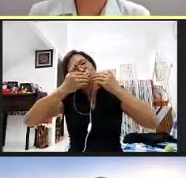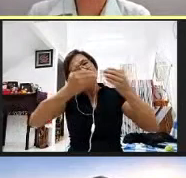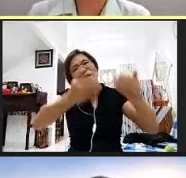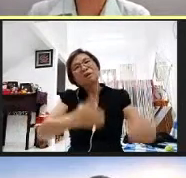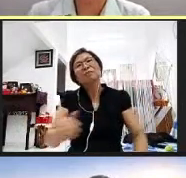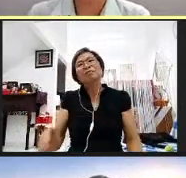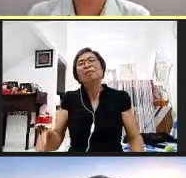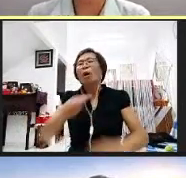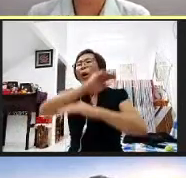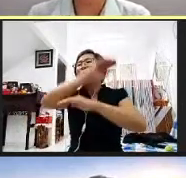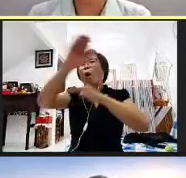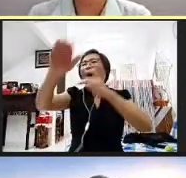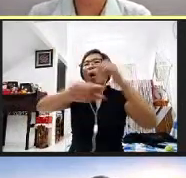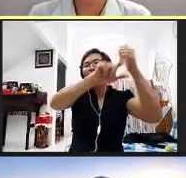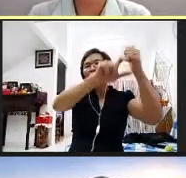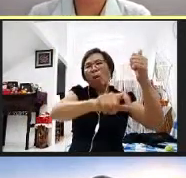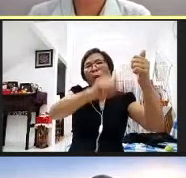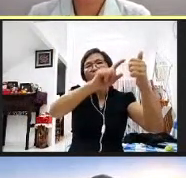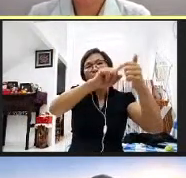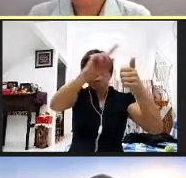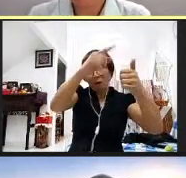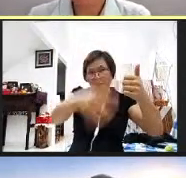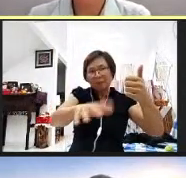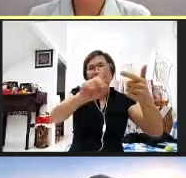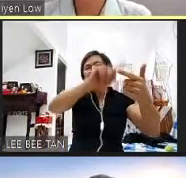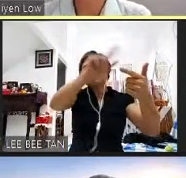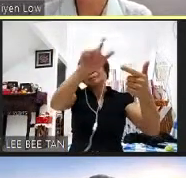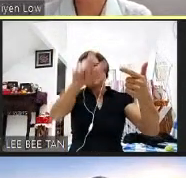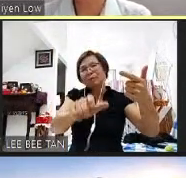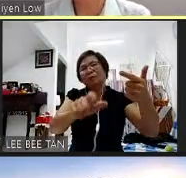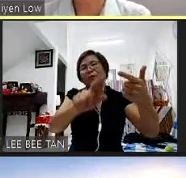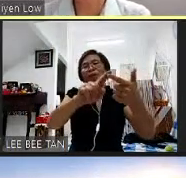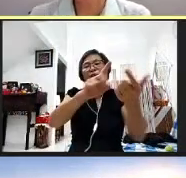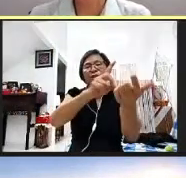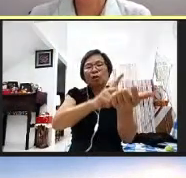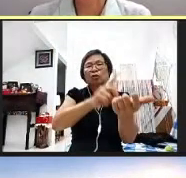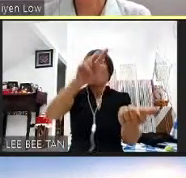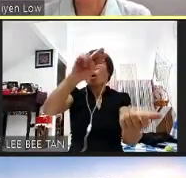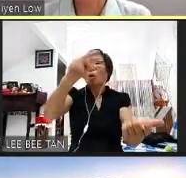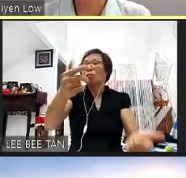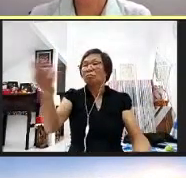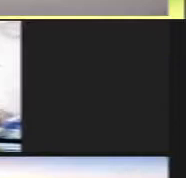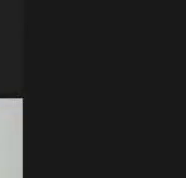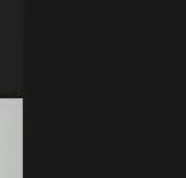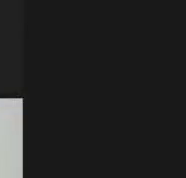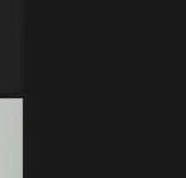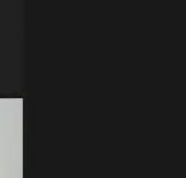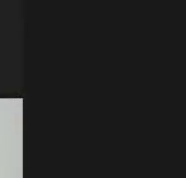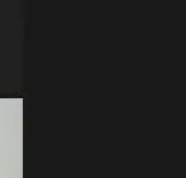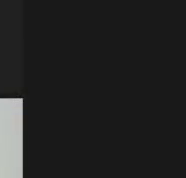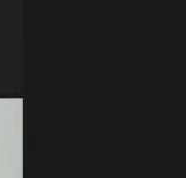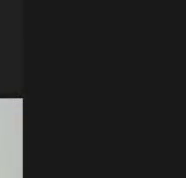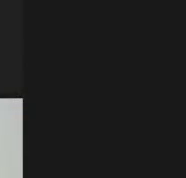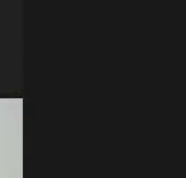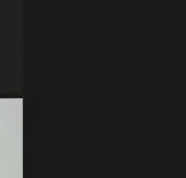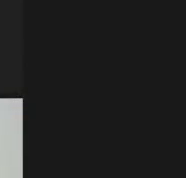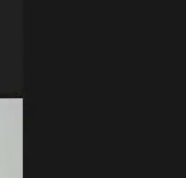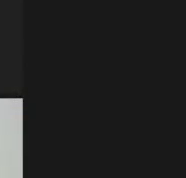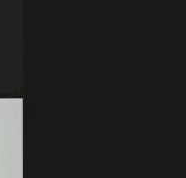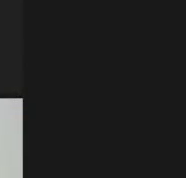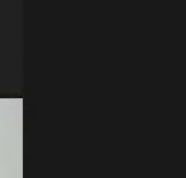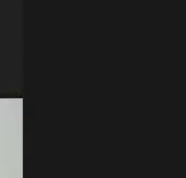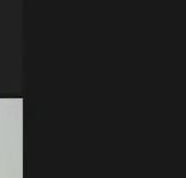the speaker first, before we do the Q&A. So Dr. Ong, over to you now for your presentation.